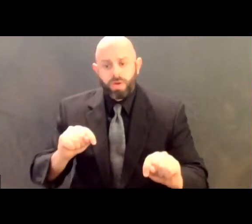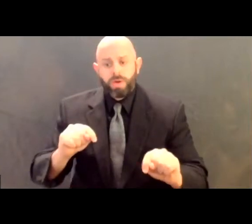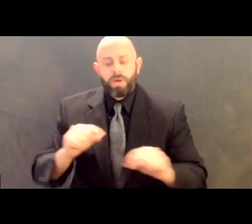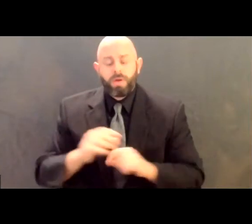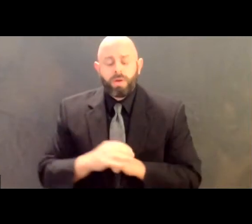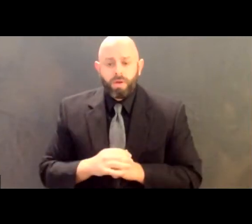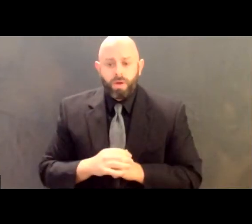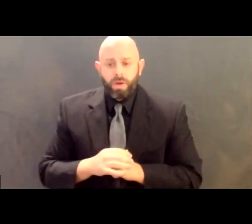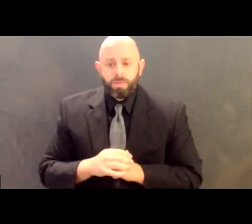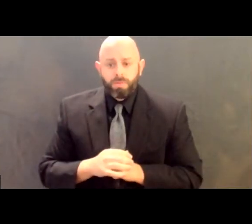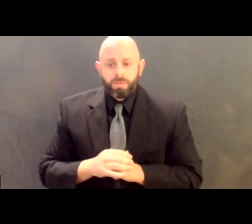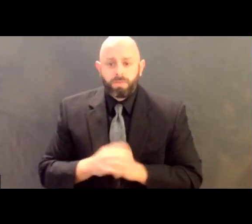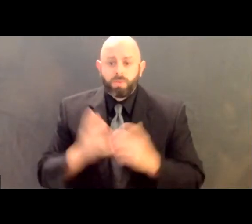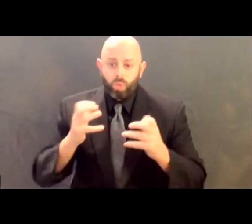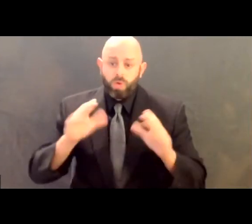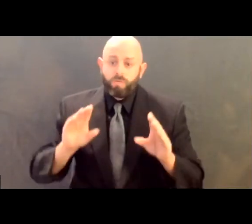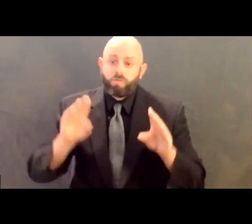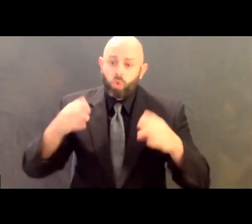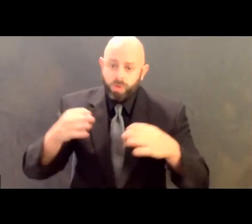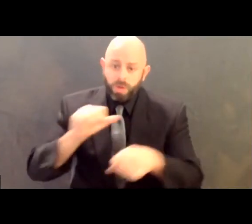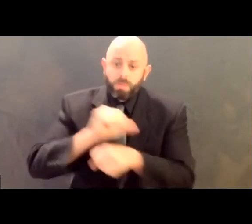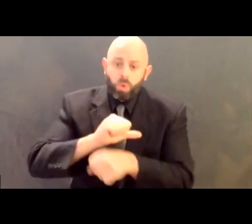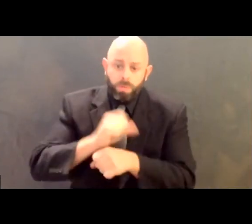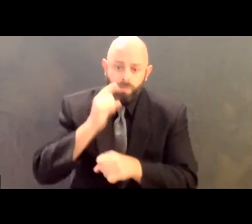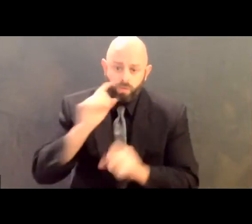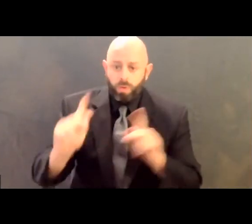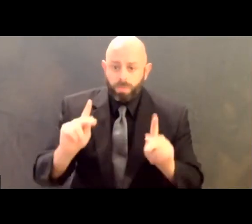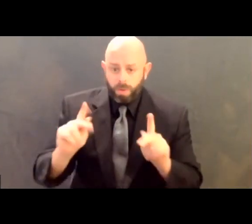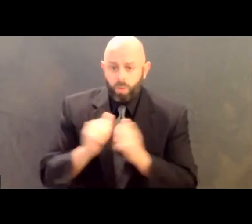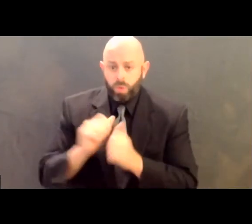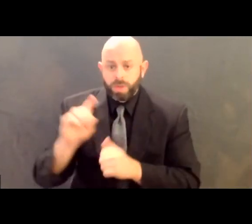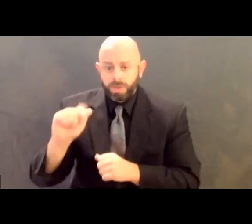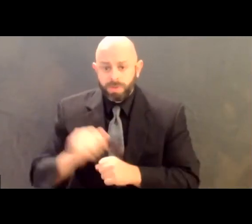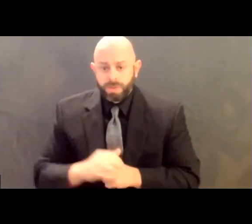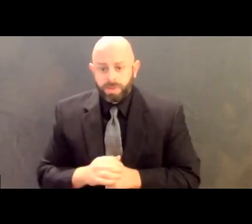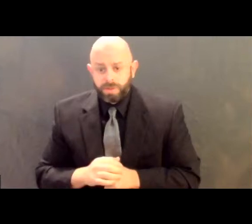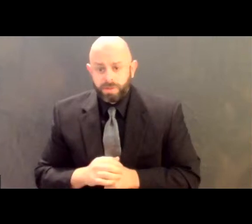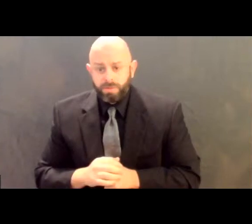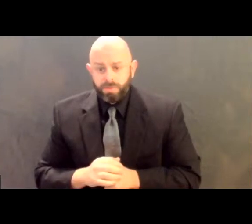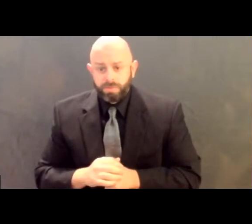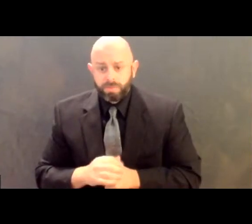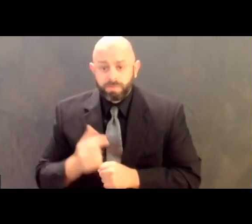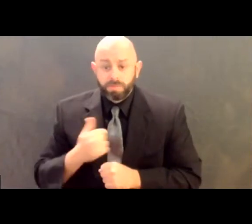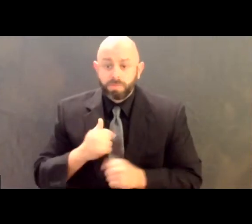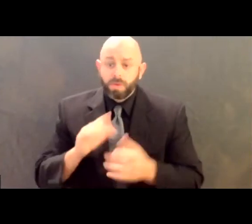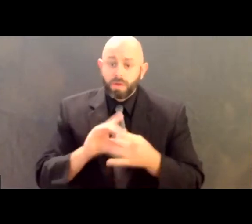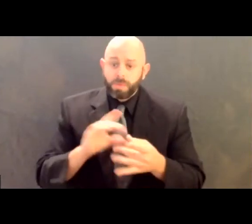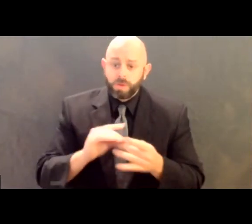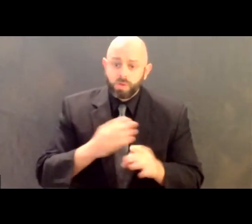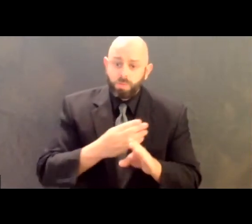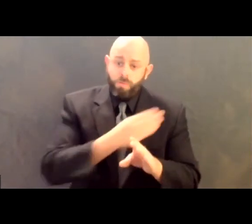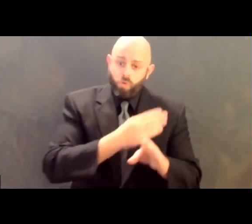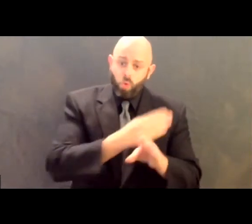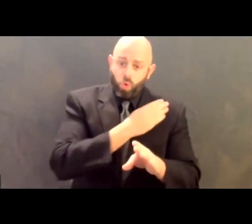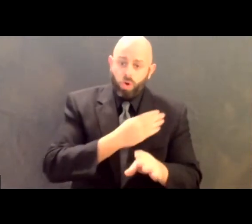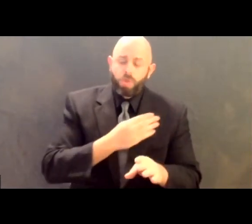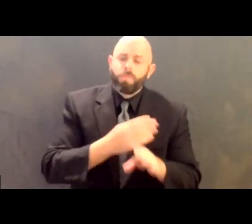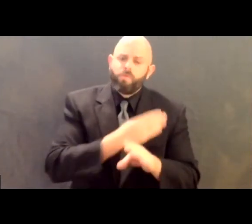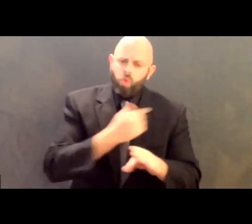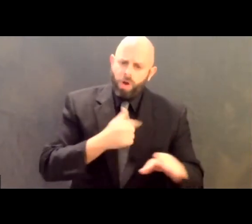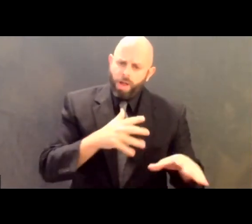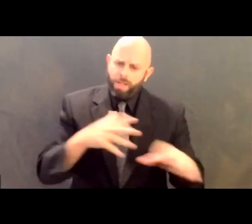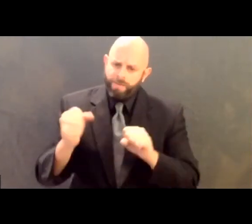is to focus on employment of persons with disabilities. Now, I mentioned, I think I did, before I left the